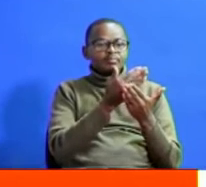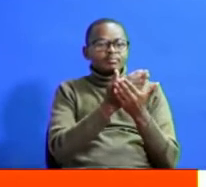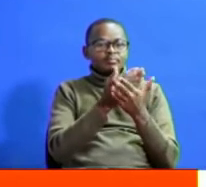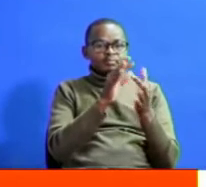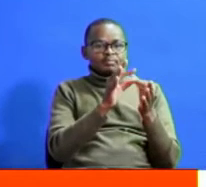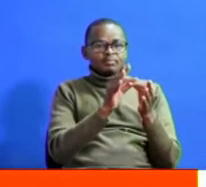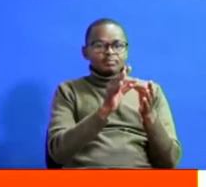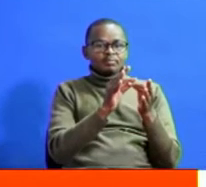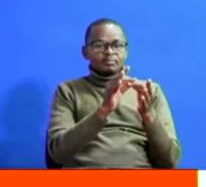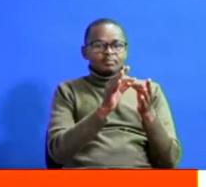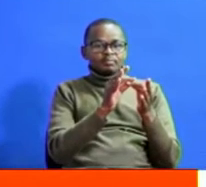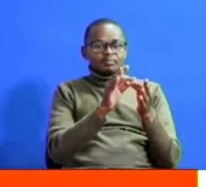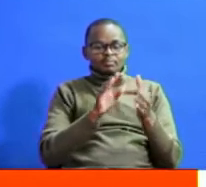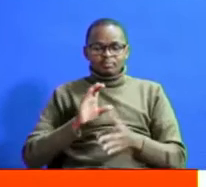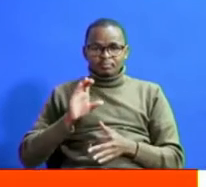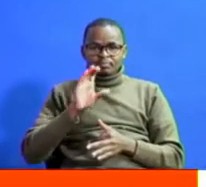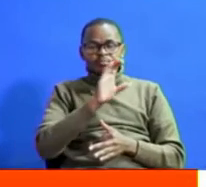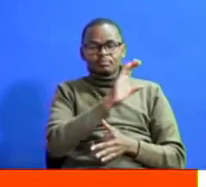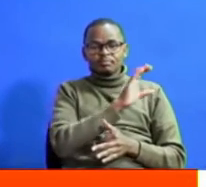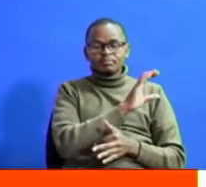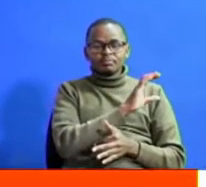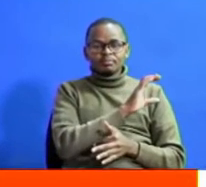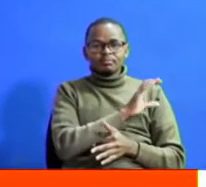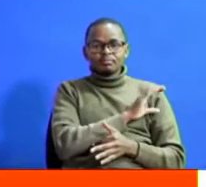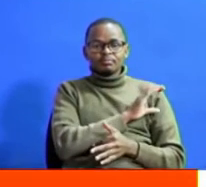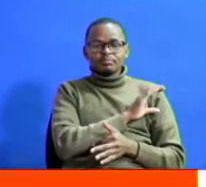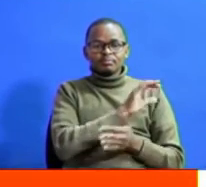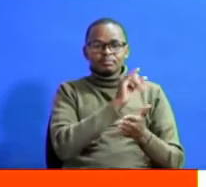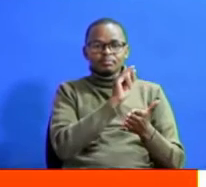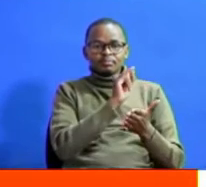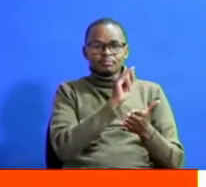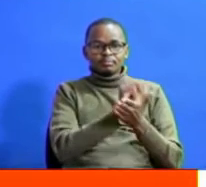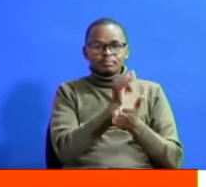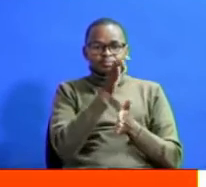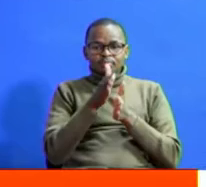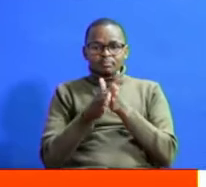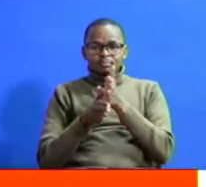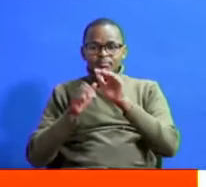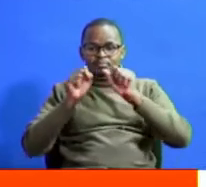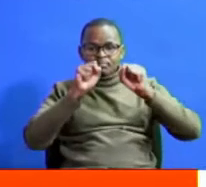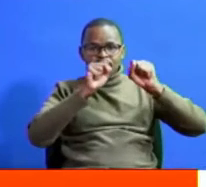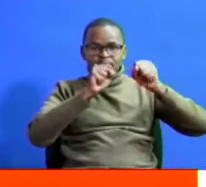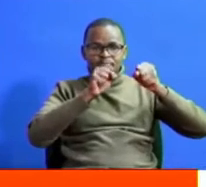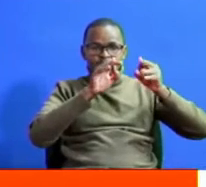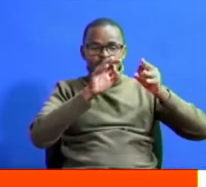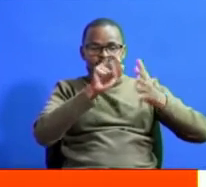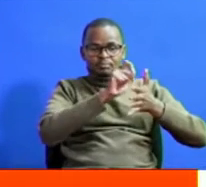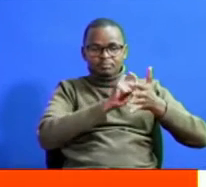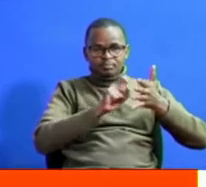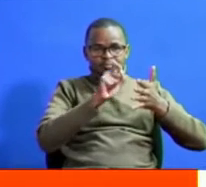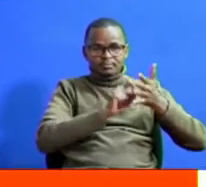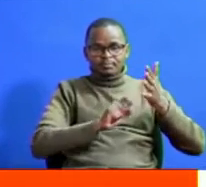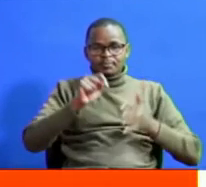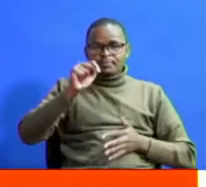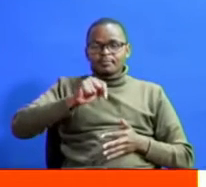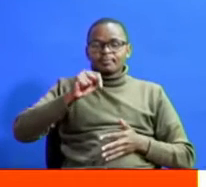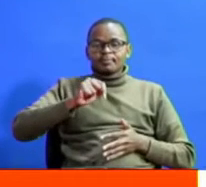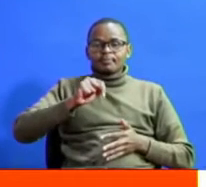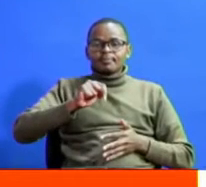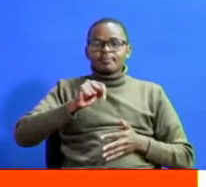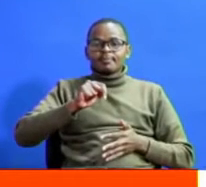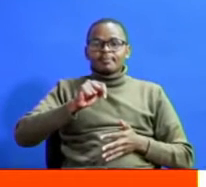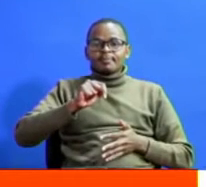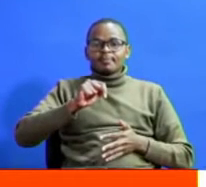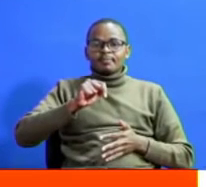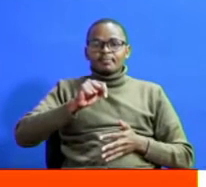Joint Cooperation Committee that has put down all the agreements that we have signed today